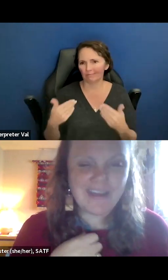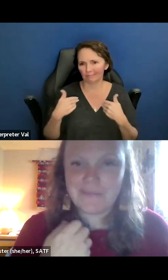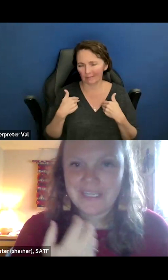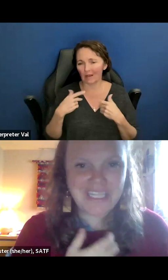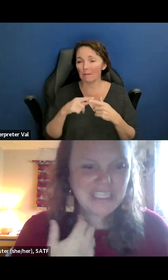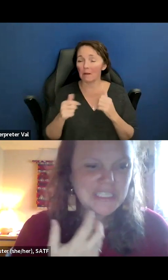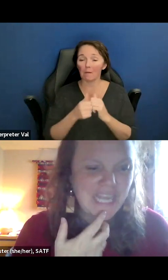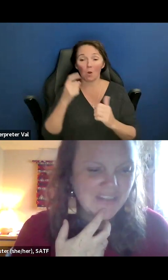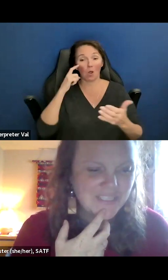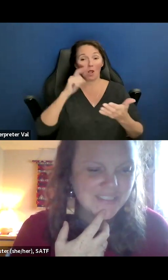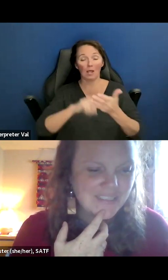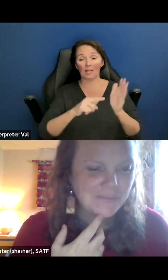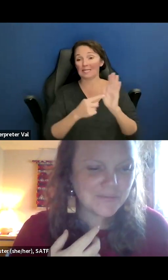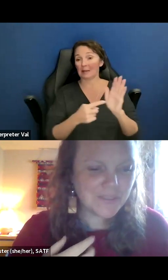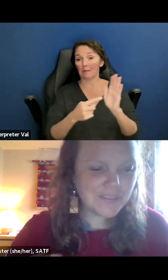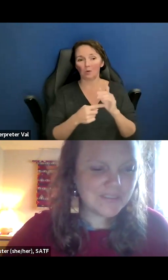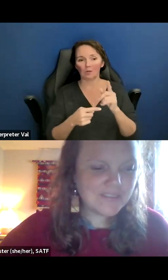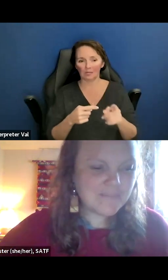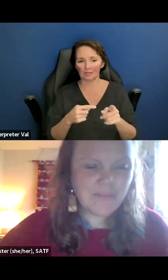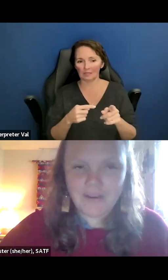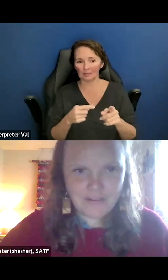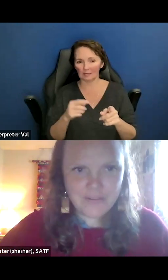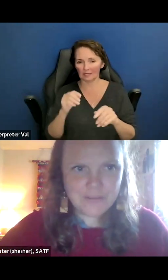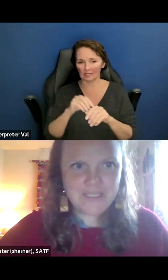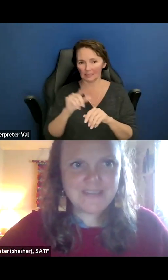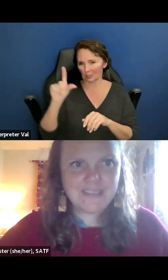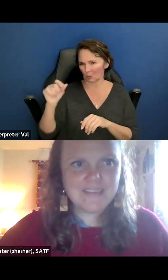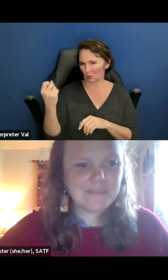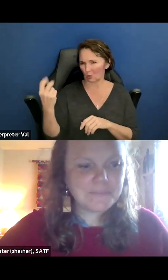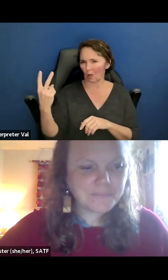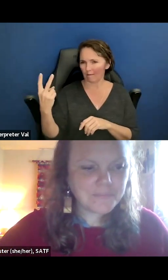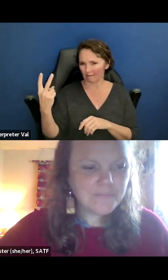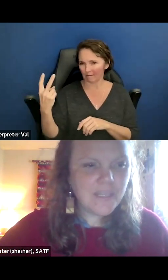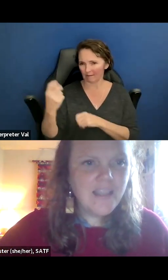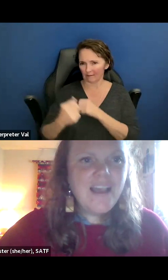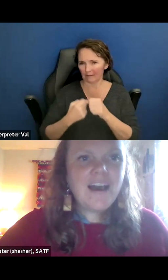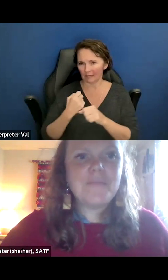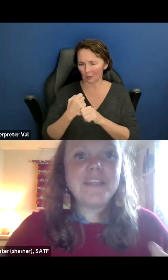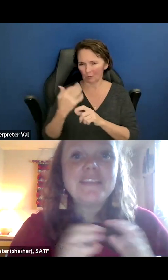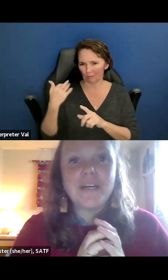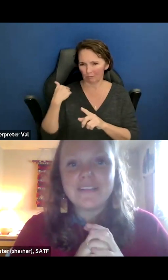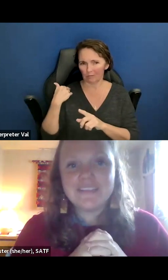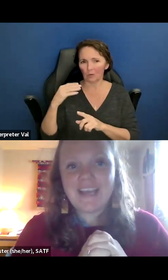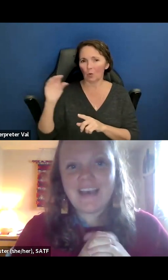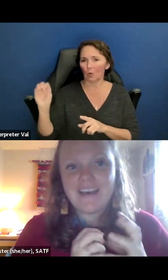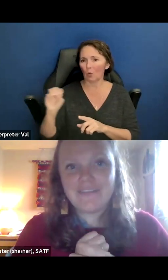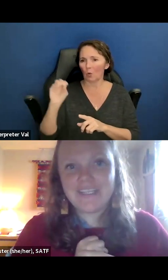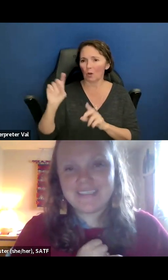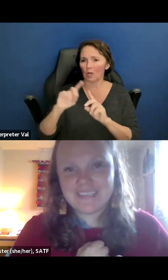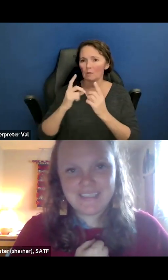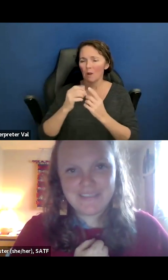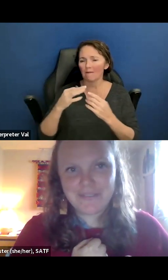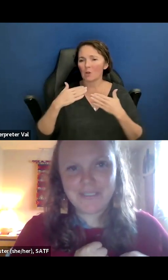support, education, advocacy, referrals, all of those pieces. These models